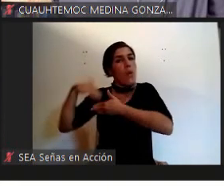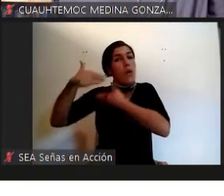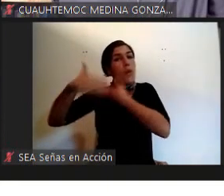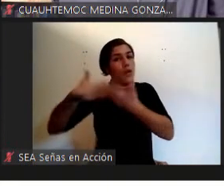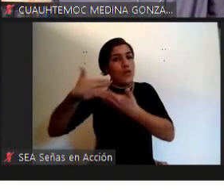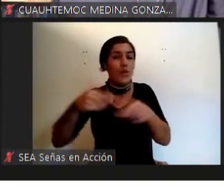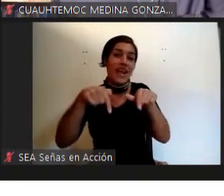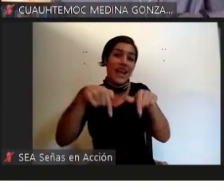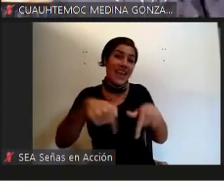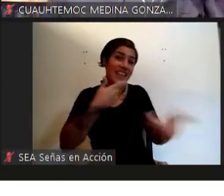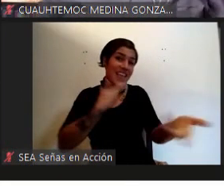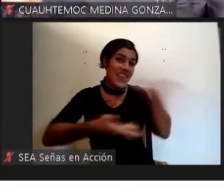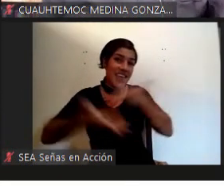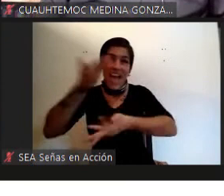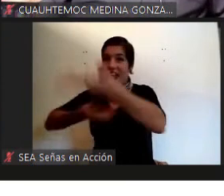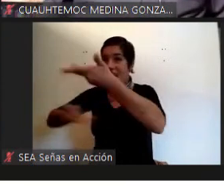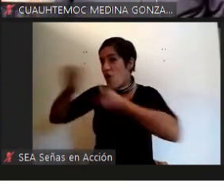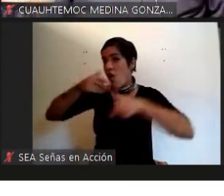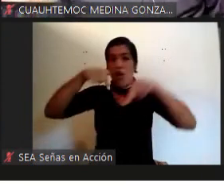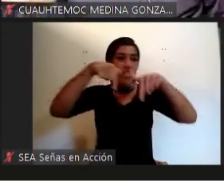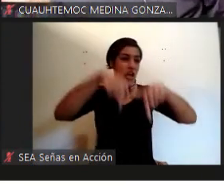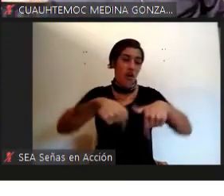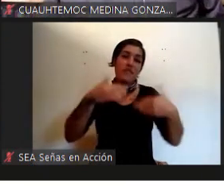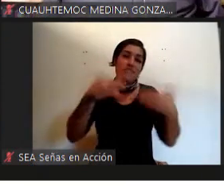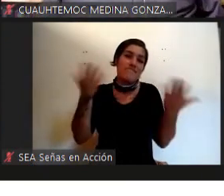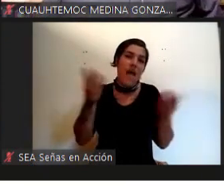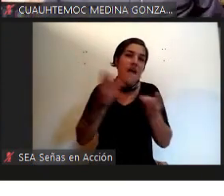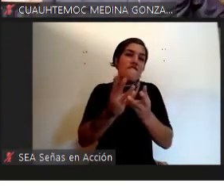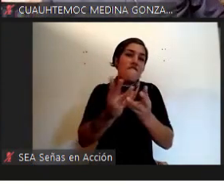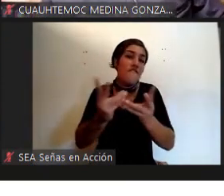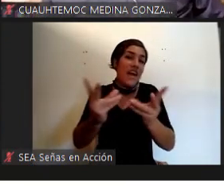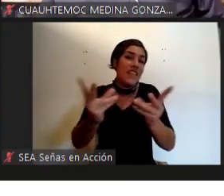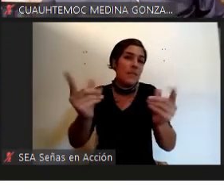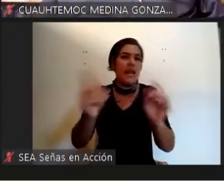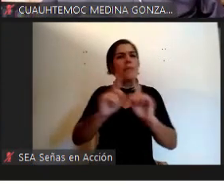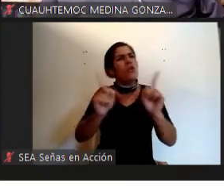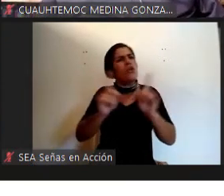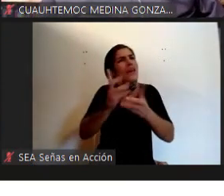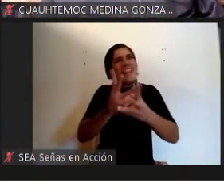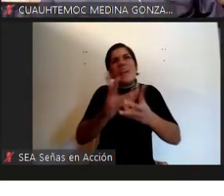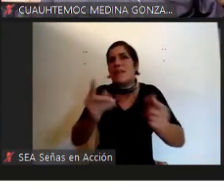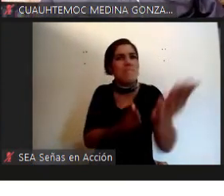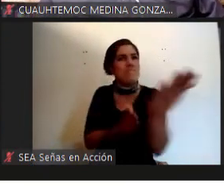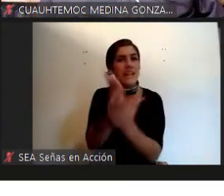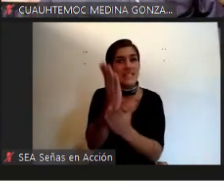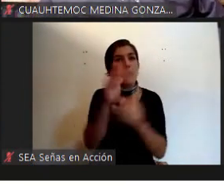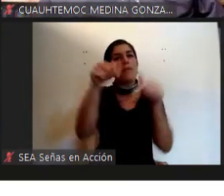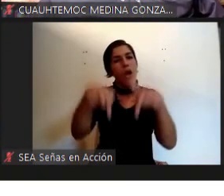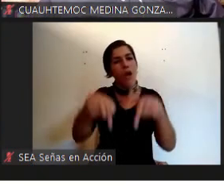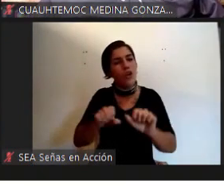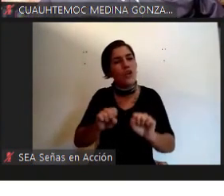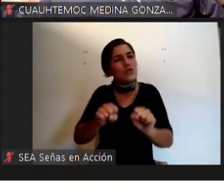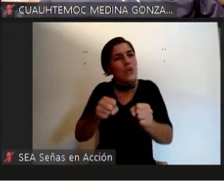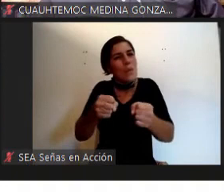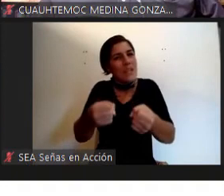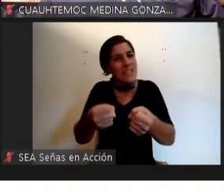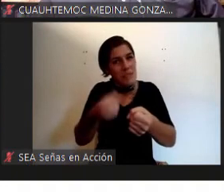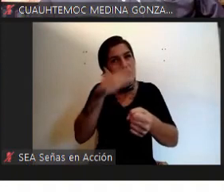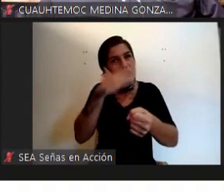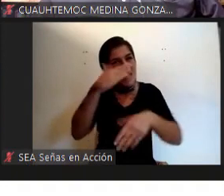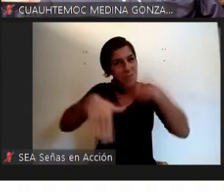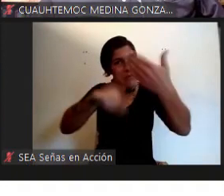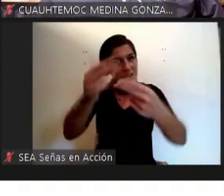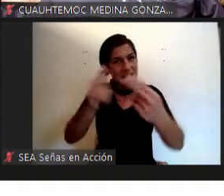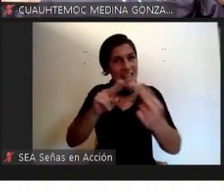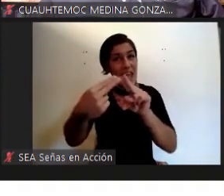just postponing it for another occasion. I'd like to thank you so much for the wealth of exchange, for the wealth